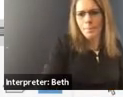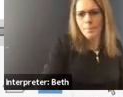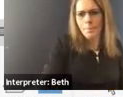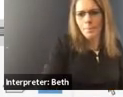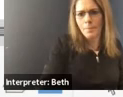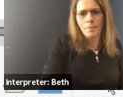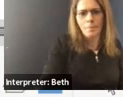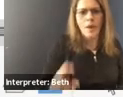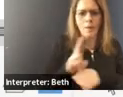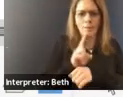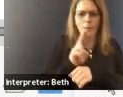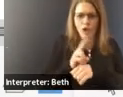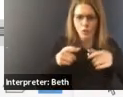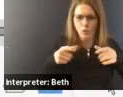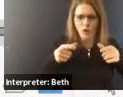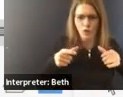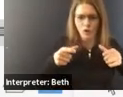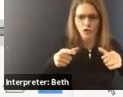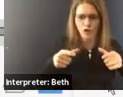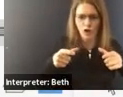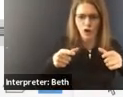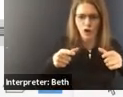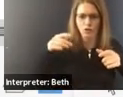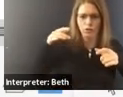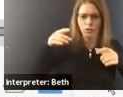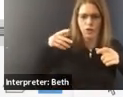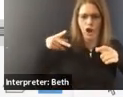Oops, I don't want that. I want